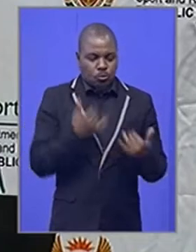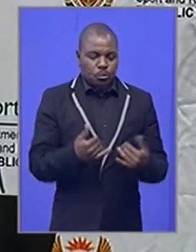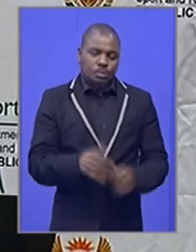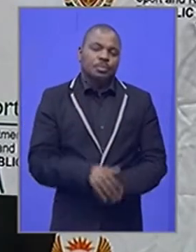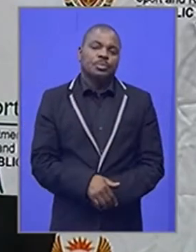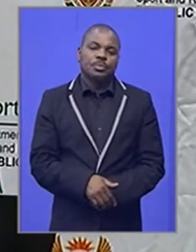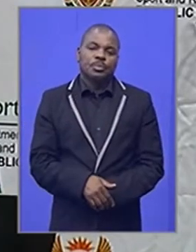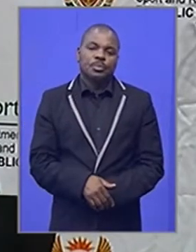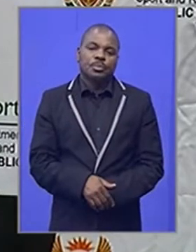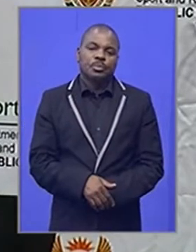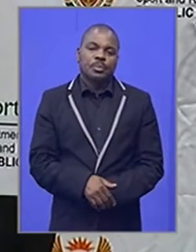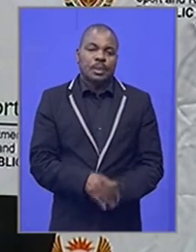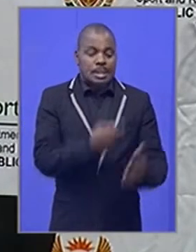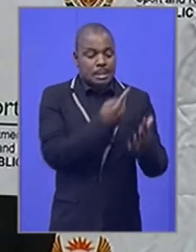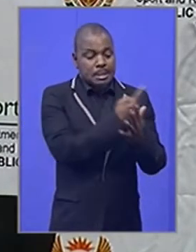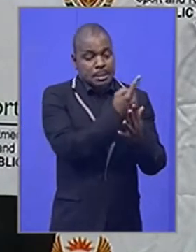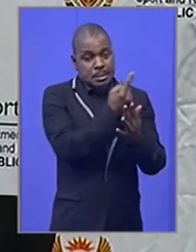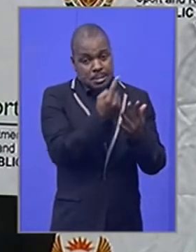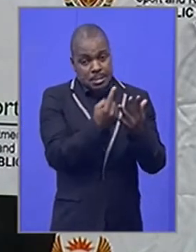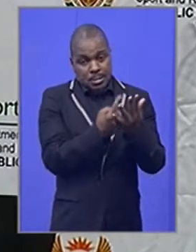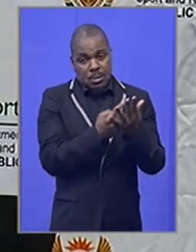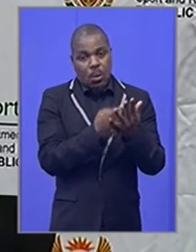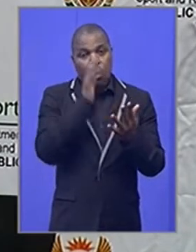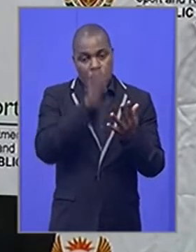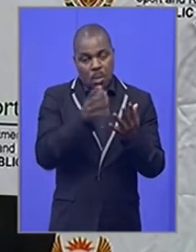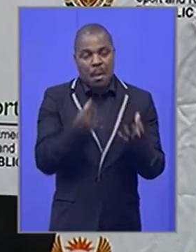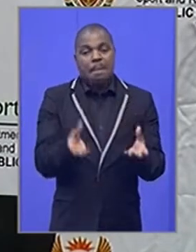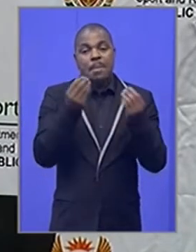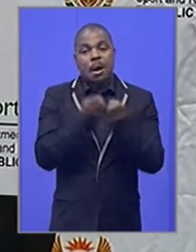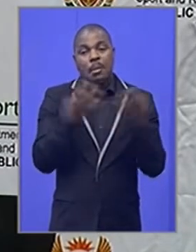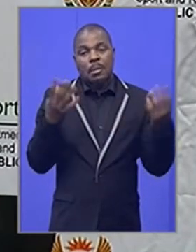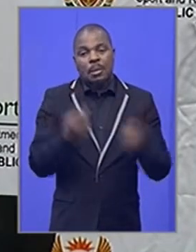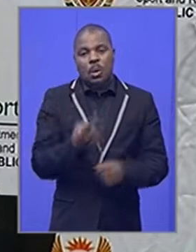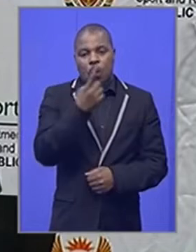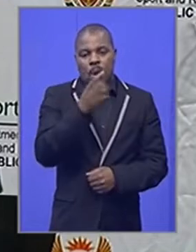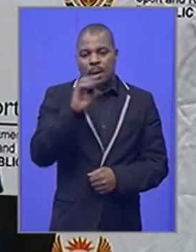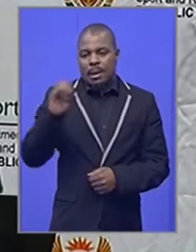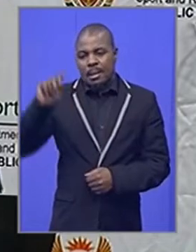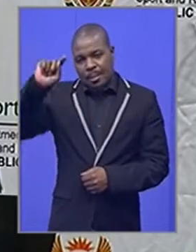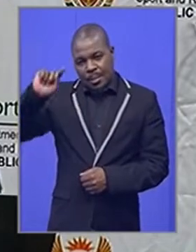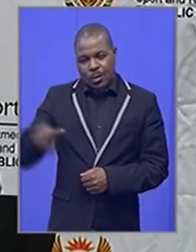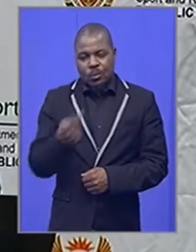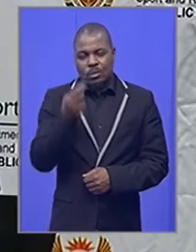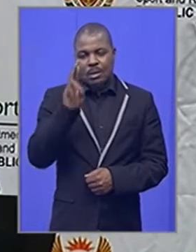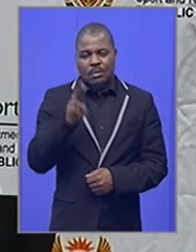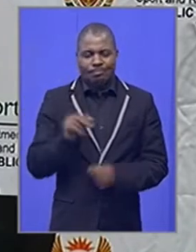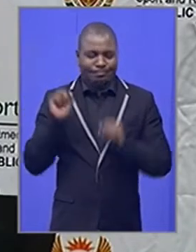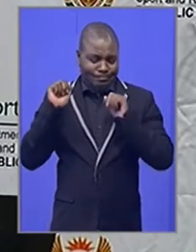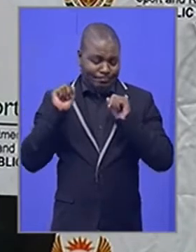today. Each one of you are going to walk away with 100,000.